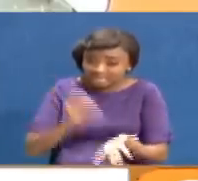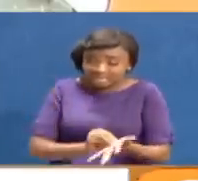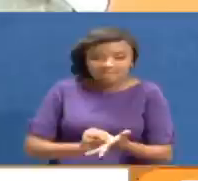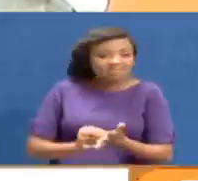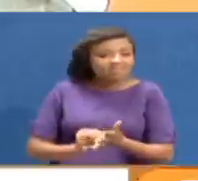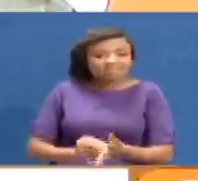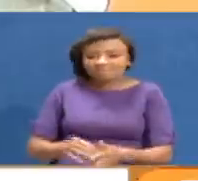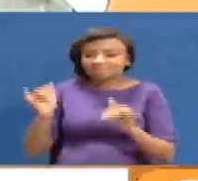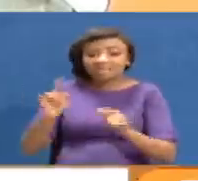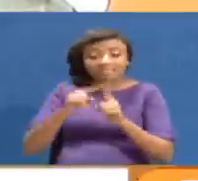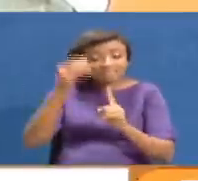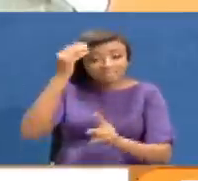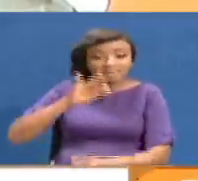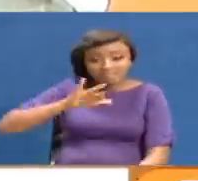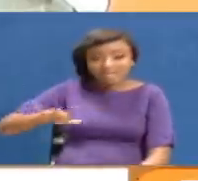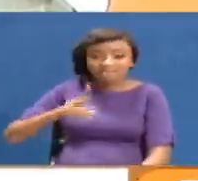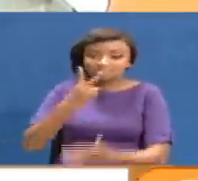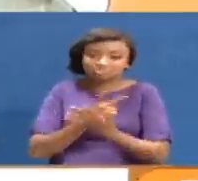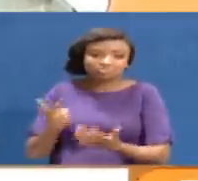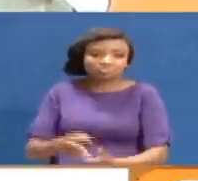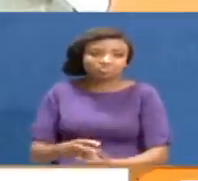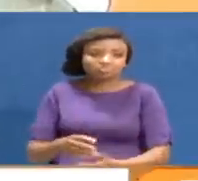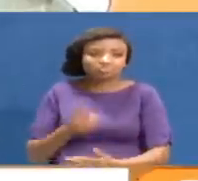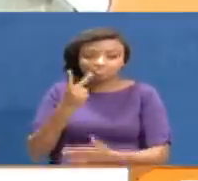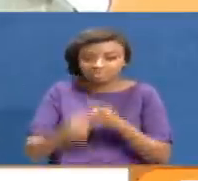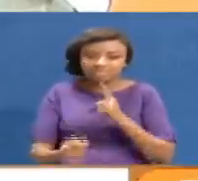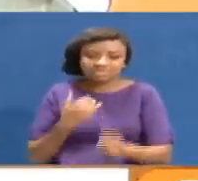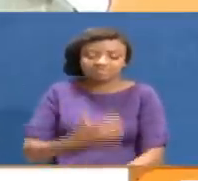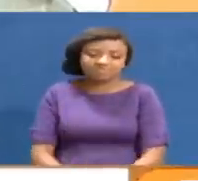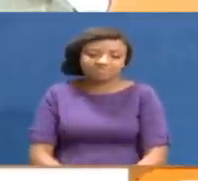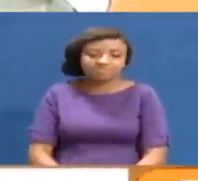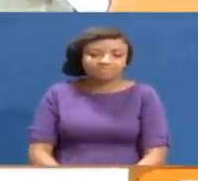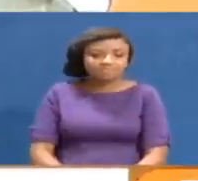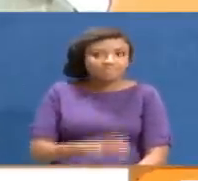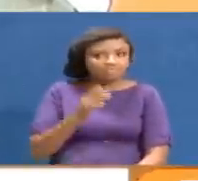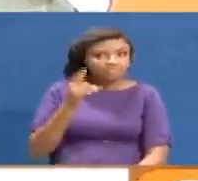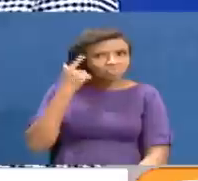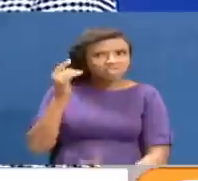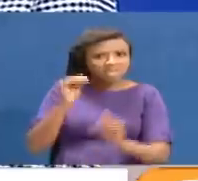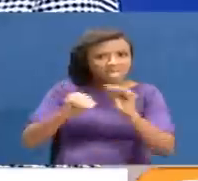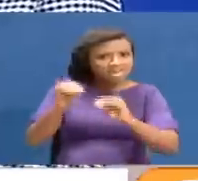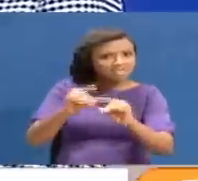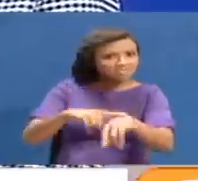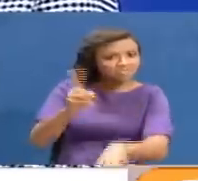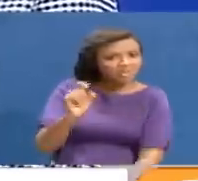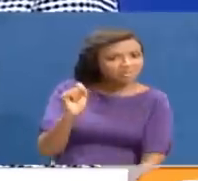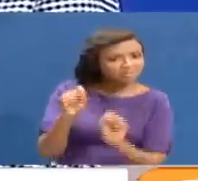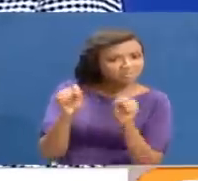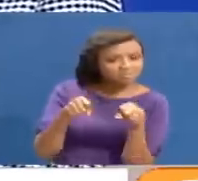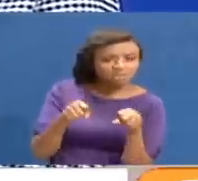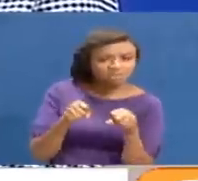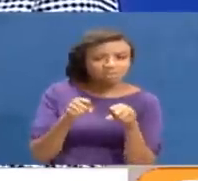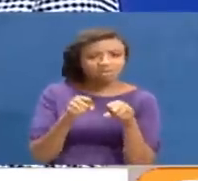only less than 2 years. When is this vote for a referendum most likely to be? I would put it